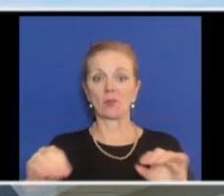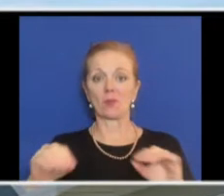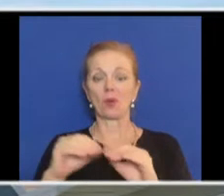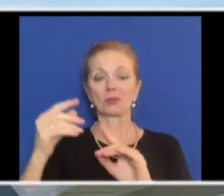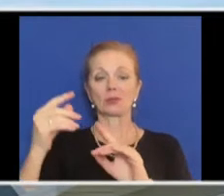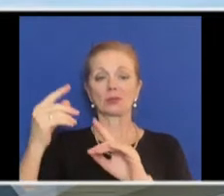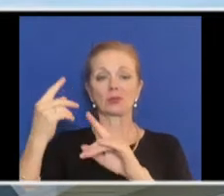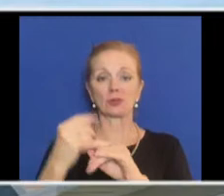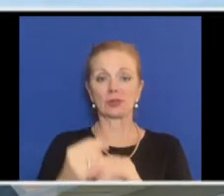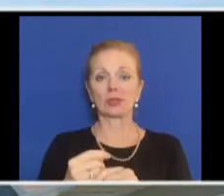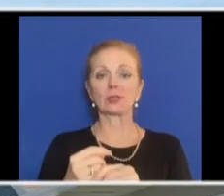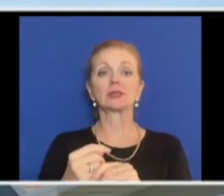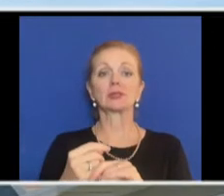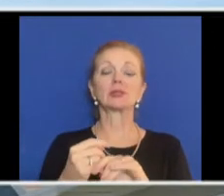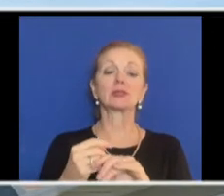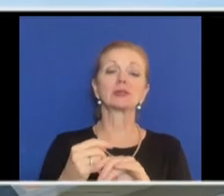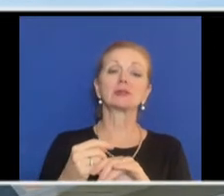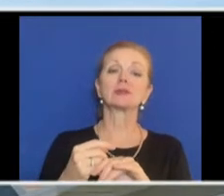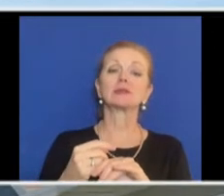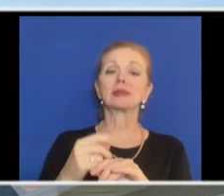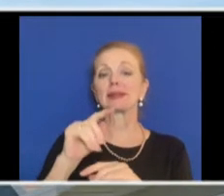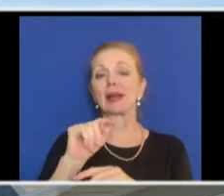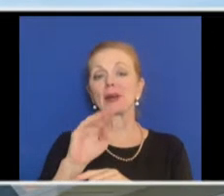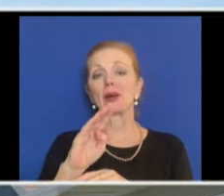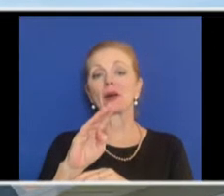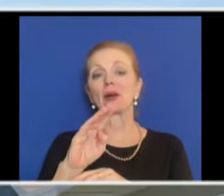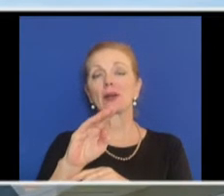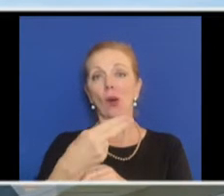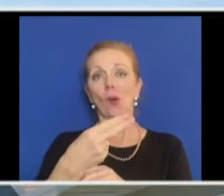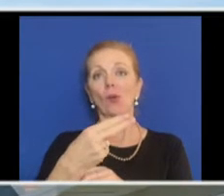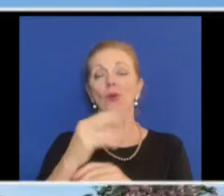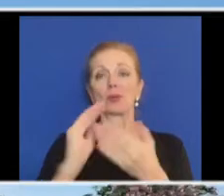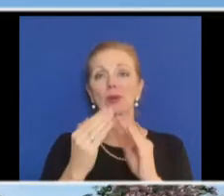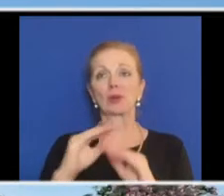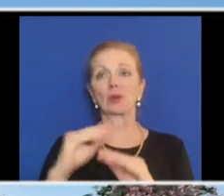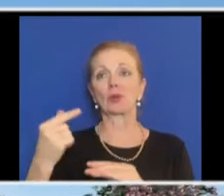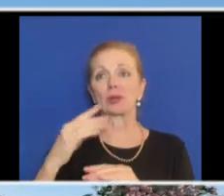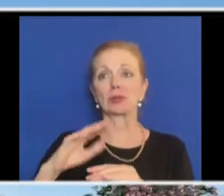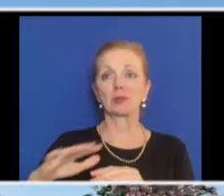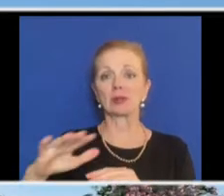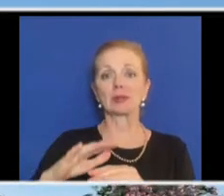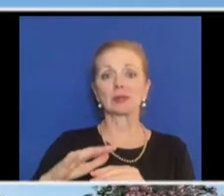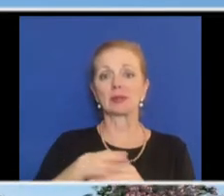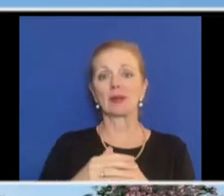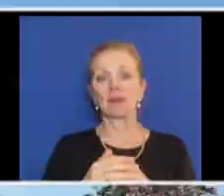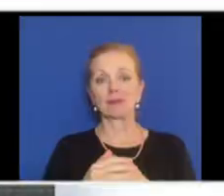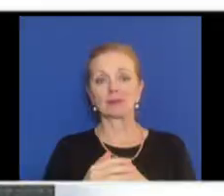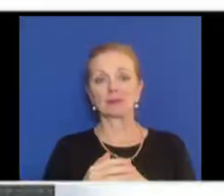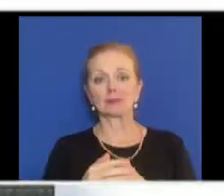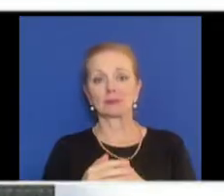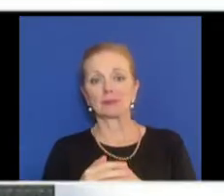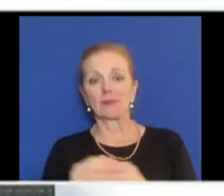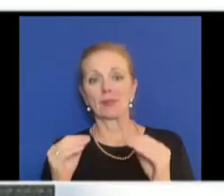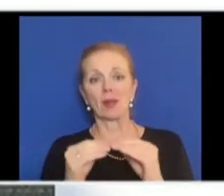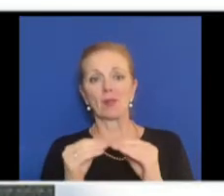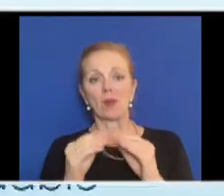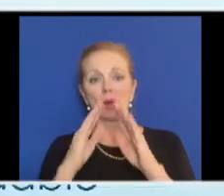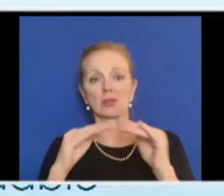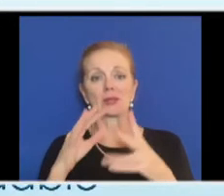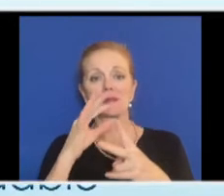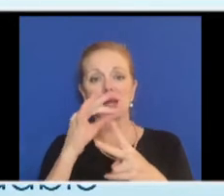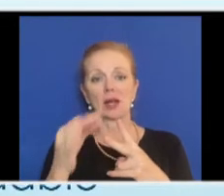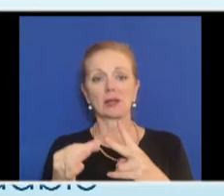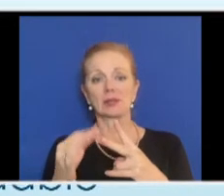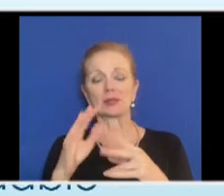family or townhome Community though focused around green spaces just to bring some more housing options